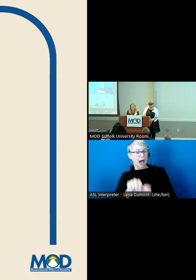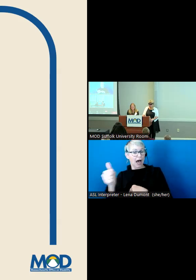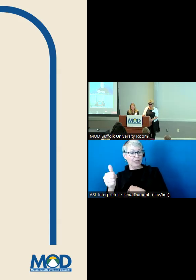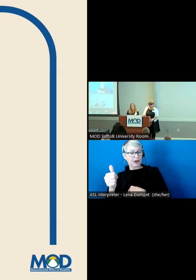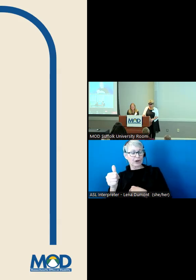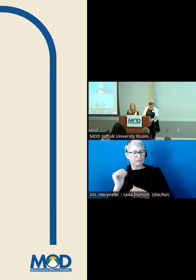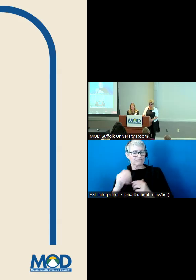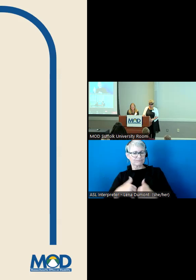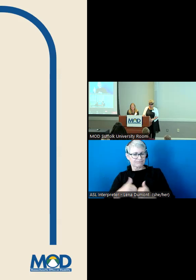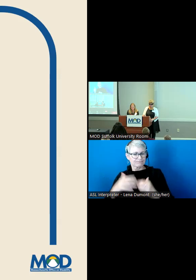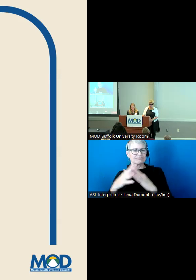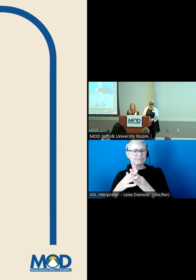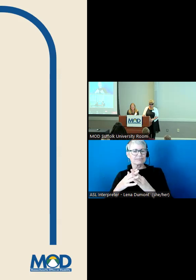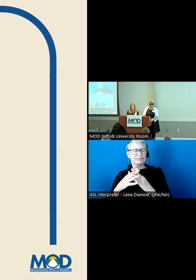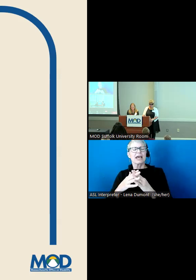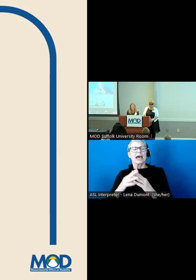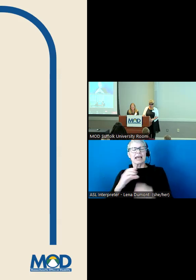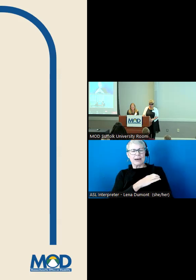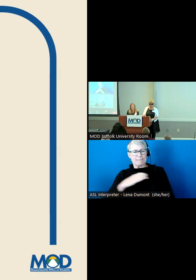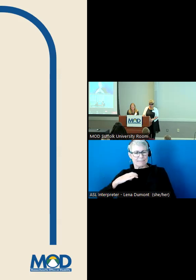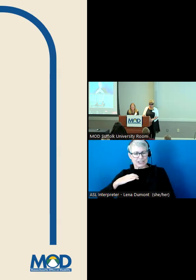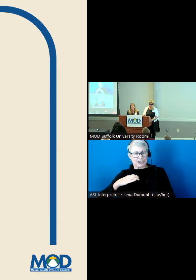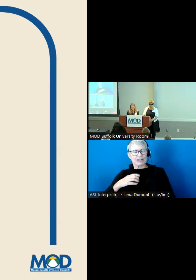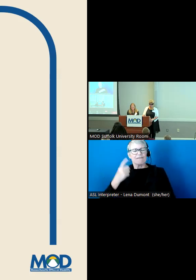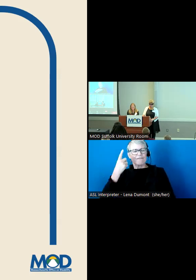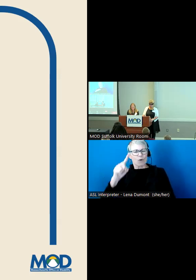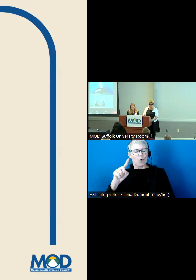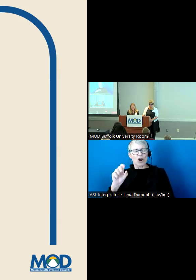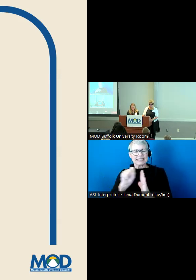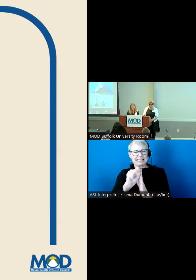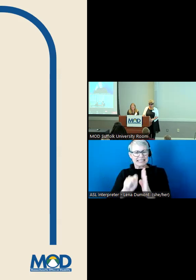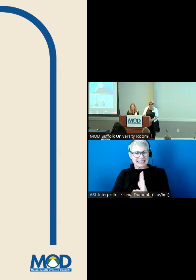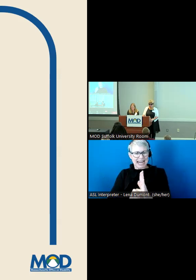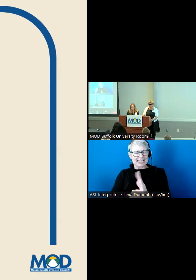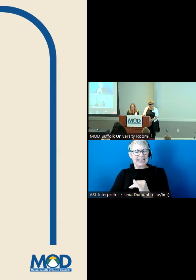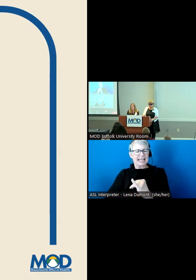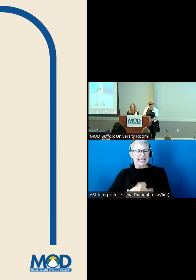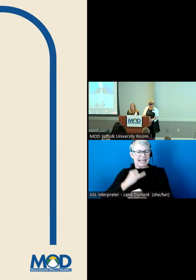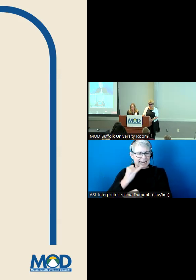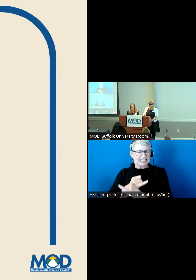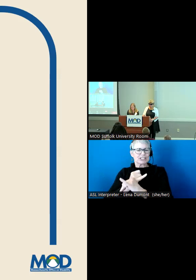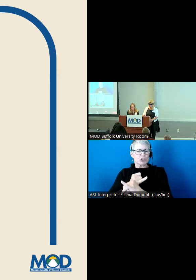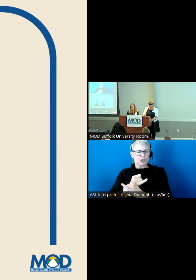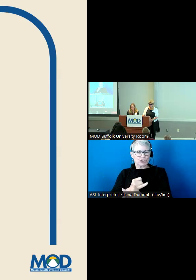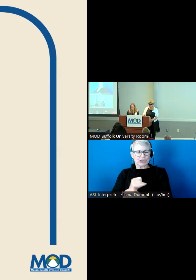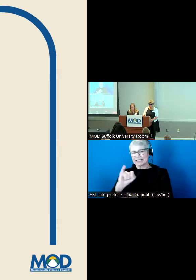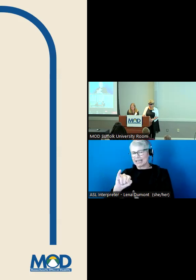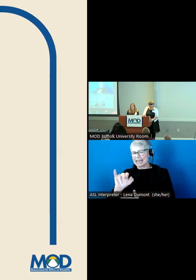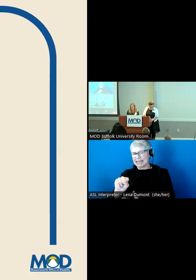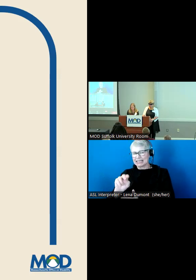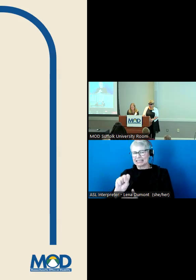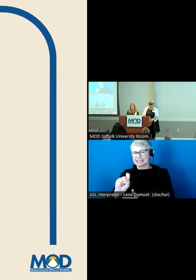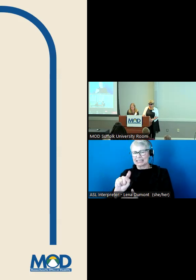on State Institutions. And MOD has a seat on that. Reggie Clark that's here has a seat on